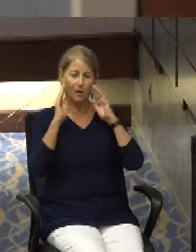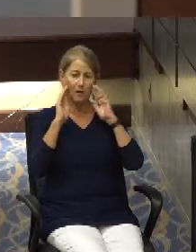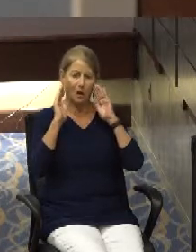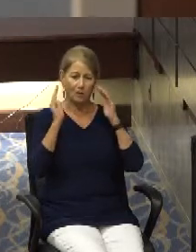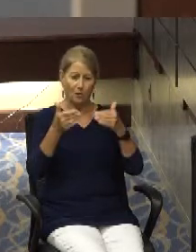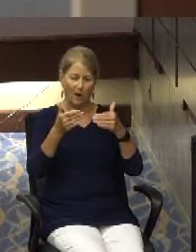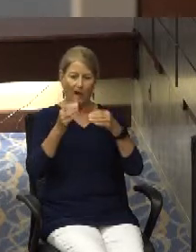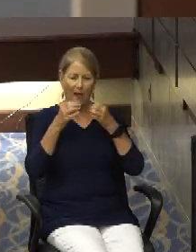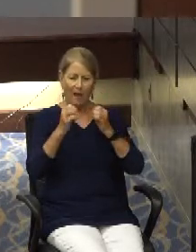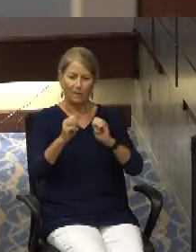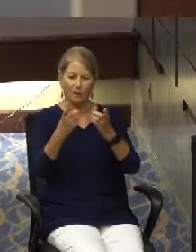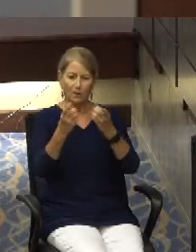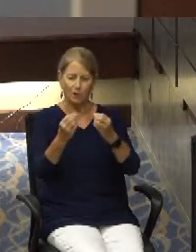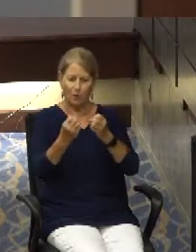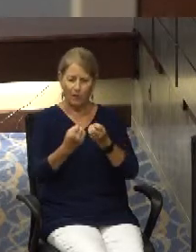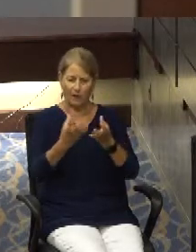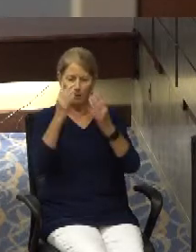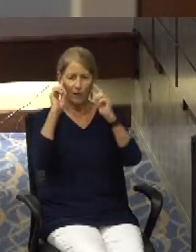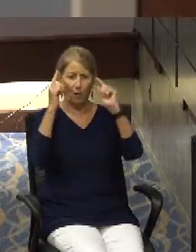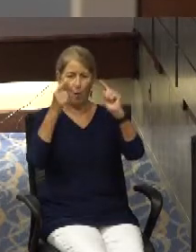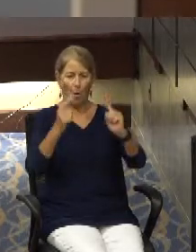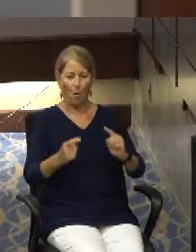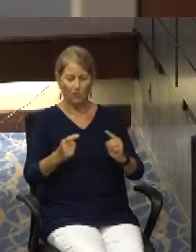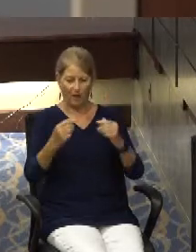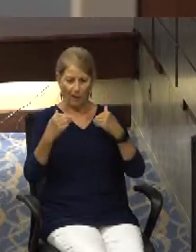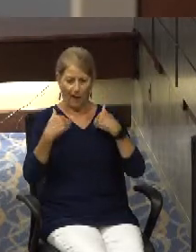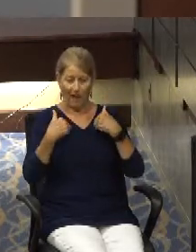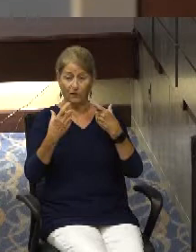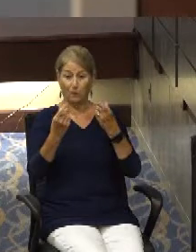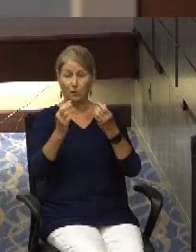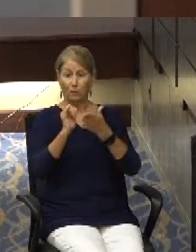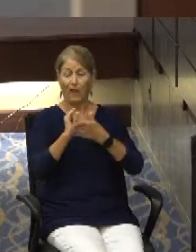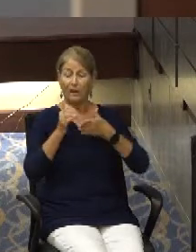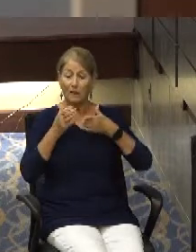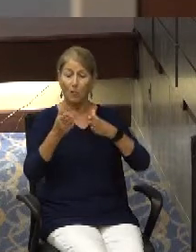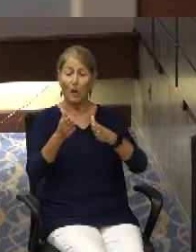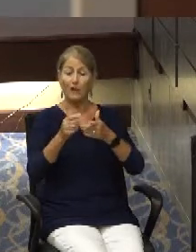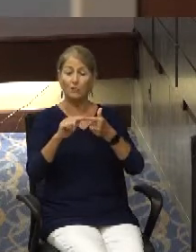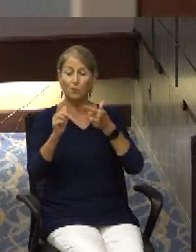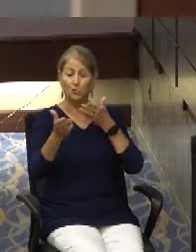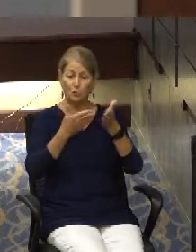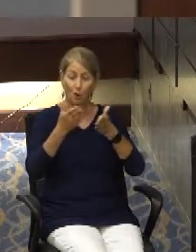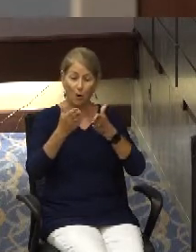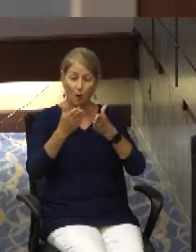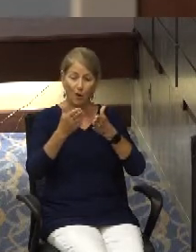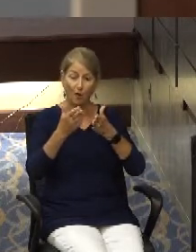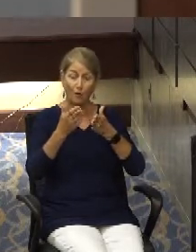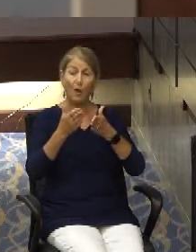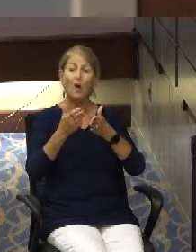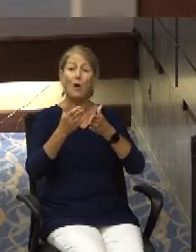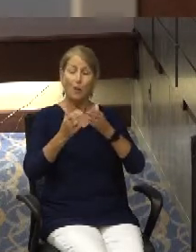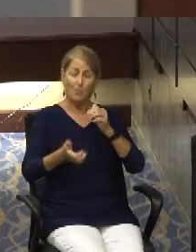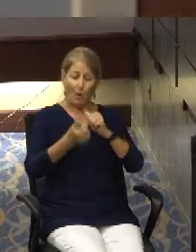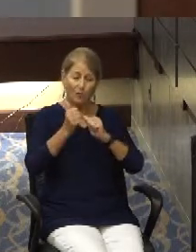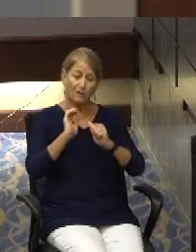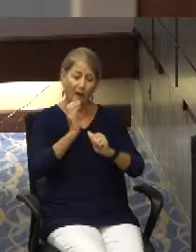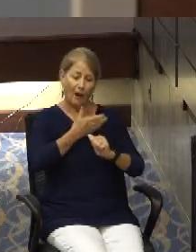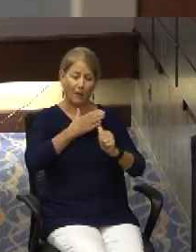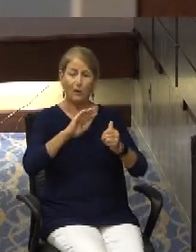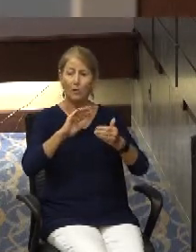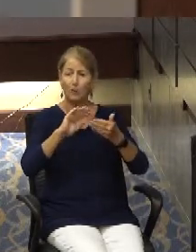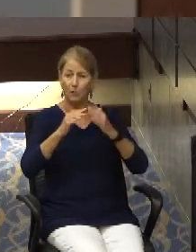of the goals that we have, and to do it in a manner that would serve the bulkhead of our community, which are those who